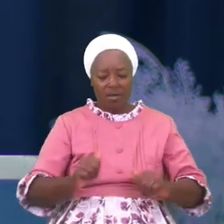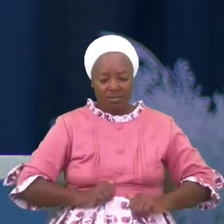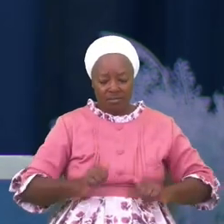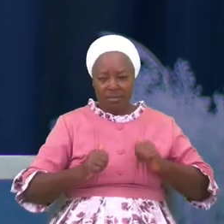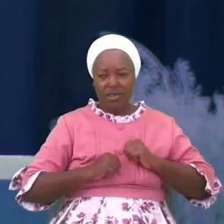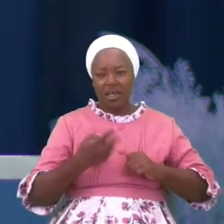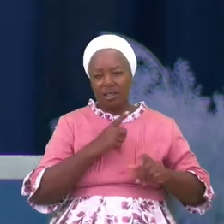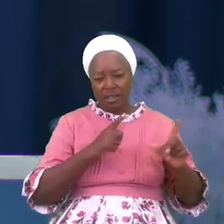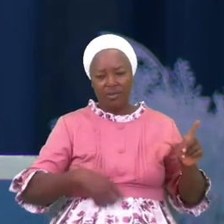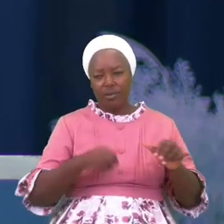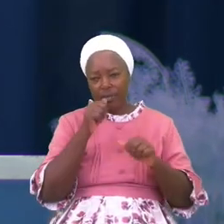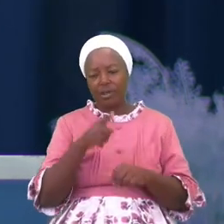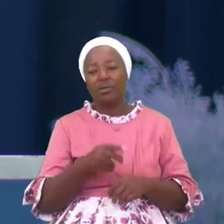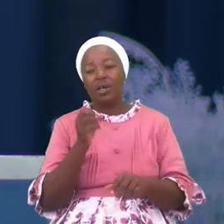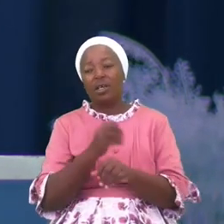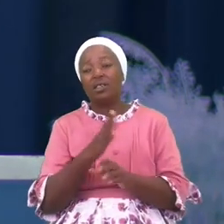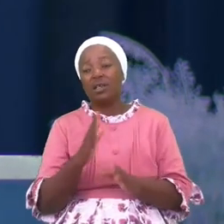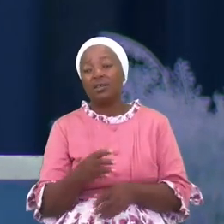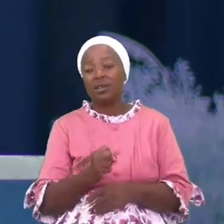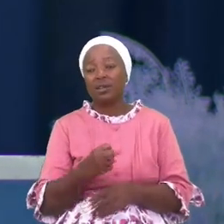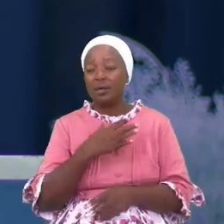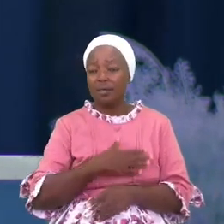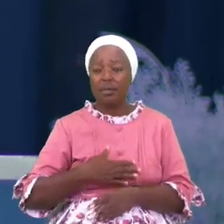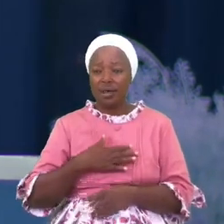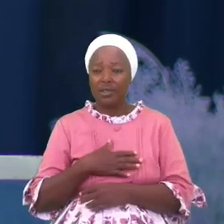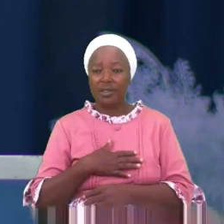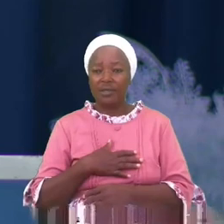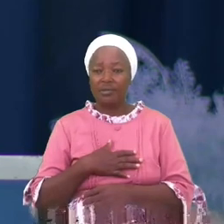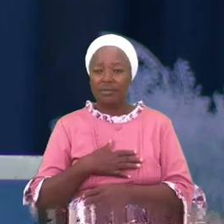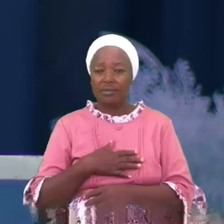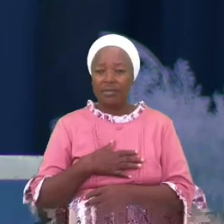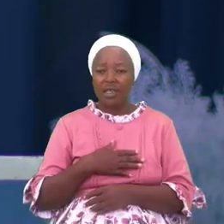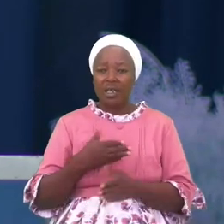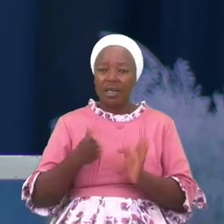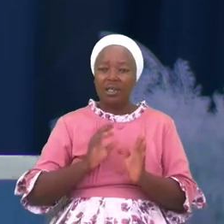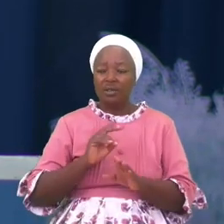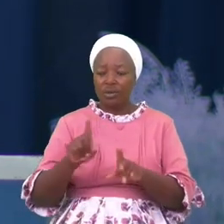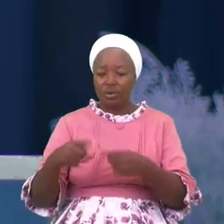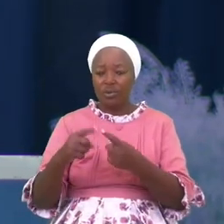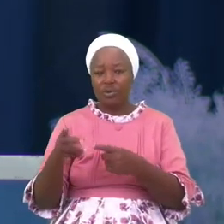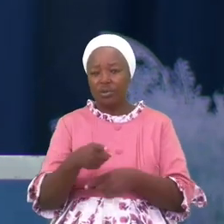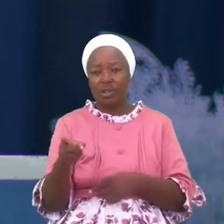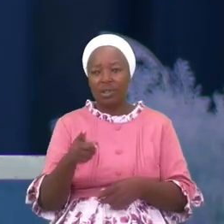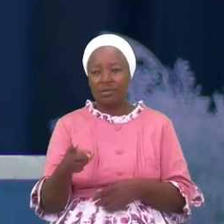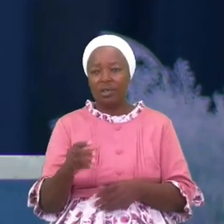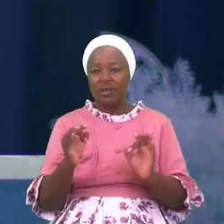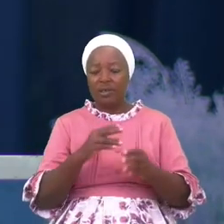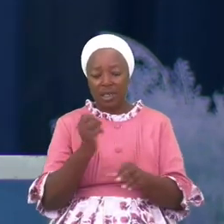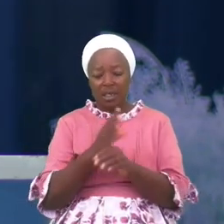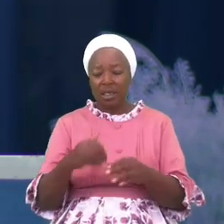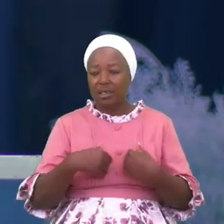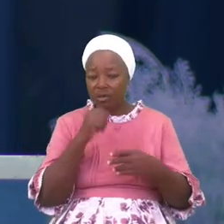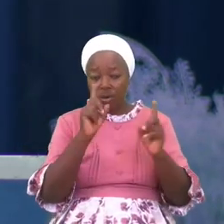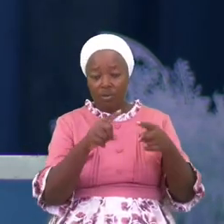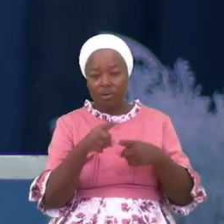please, let's attend to them. If the counselors have not reached you, I repeat, just signify by raising up your